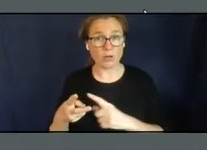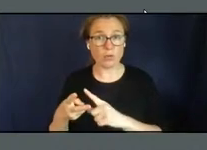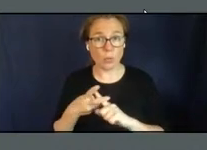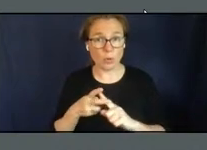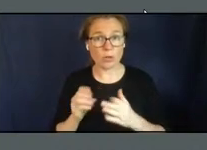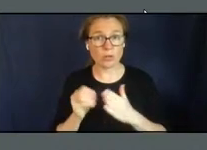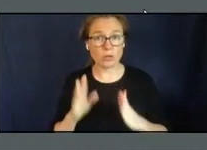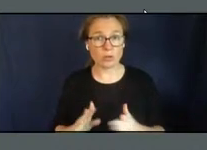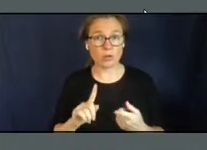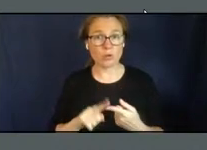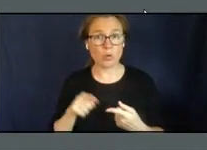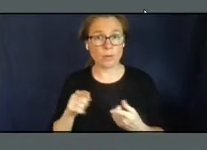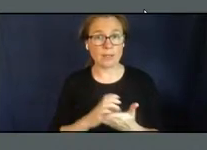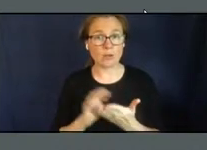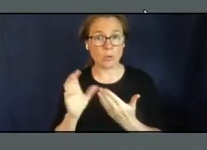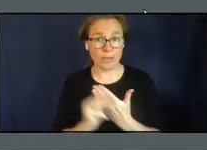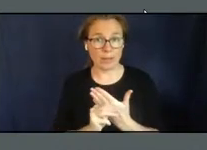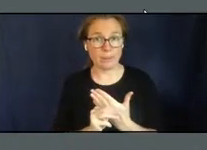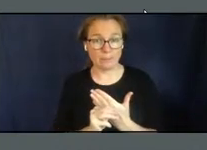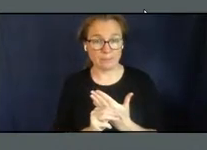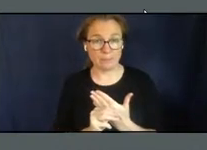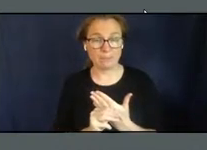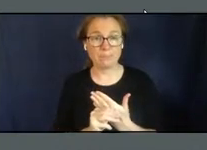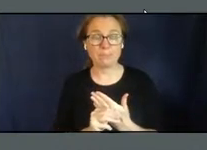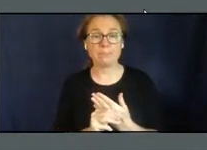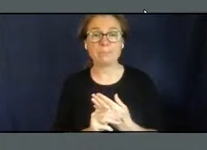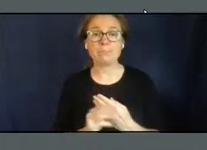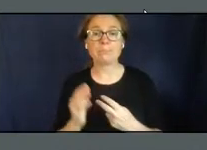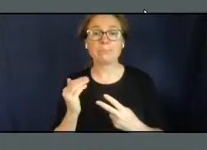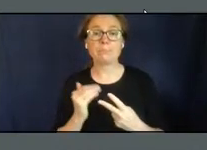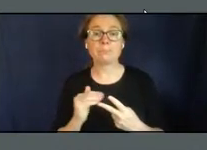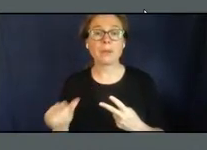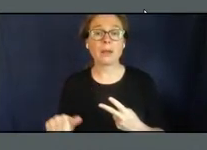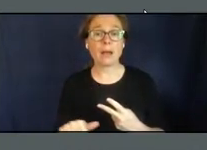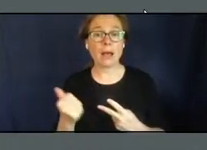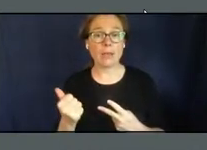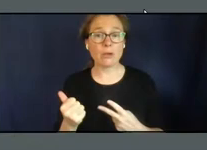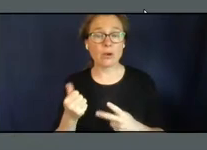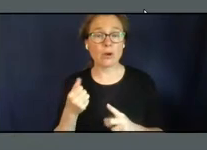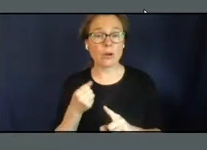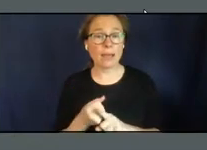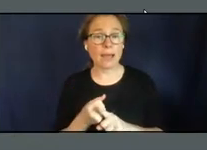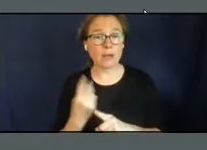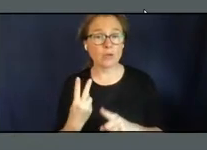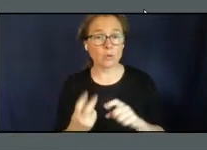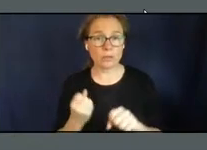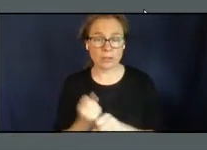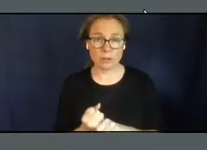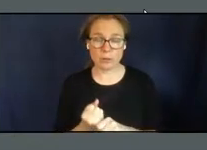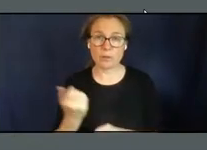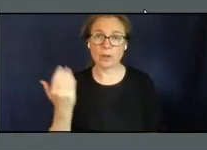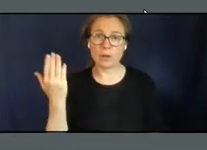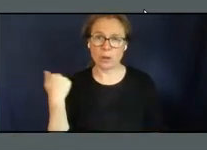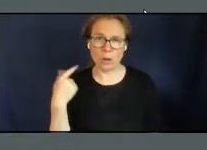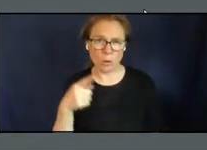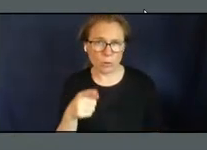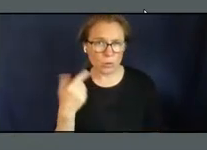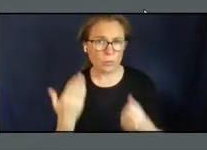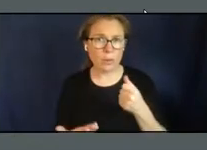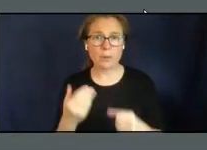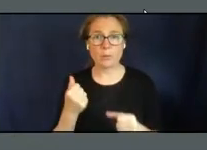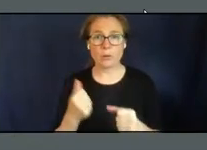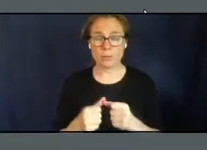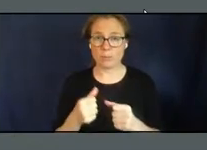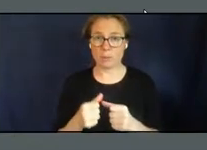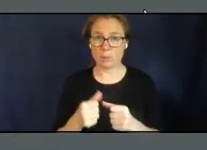into that curriculum. The other thing that we did was 2 years ago, and you may recall this, we reduced